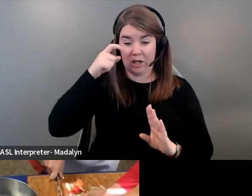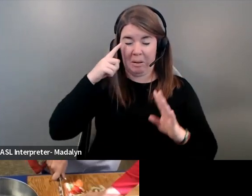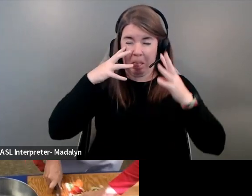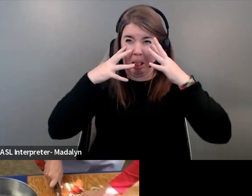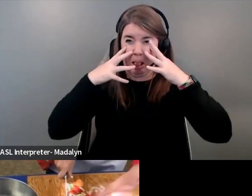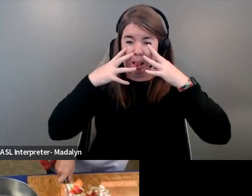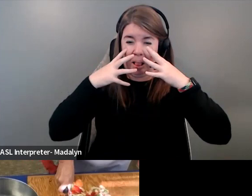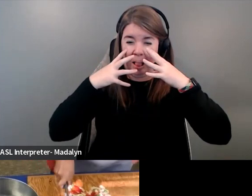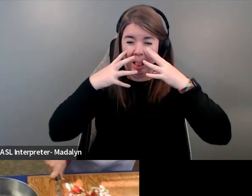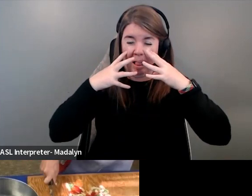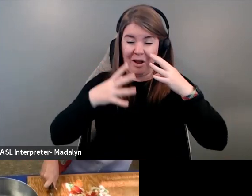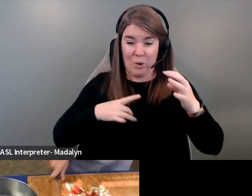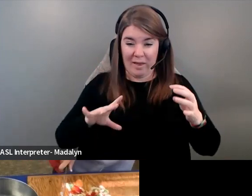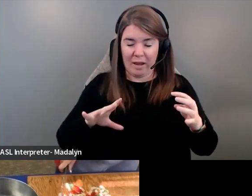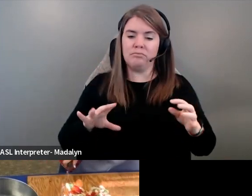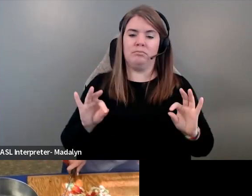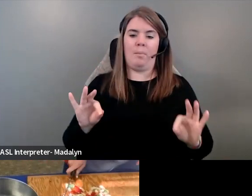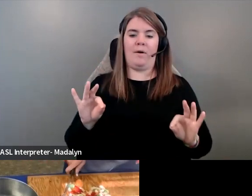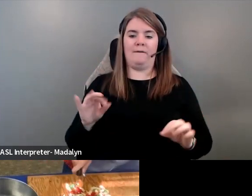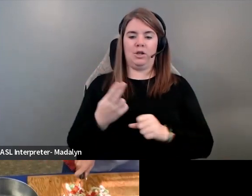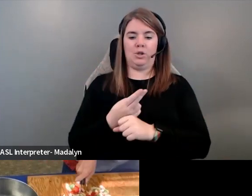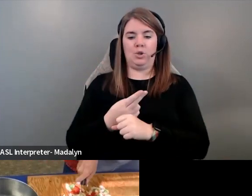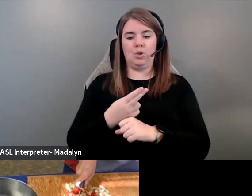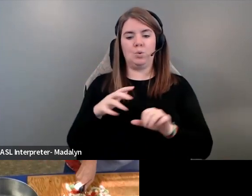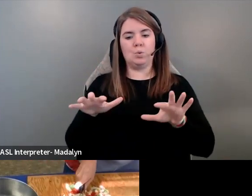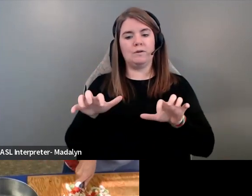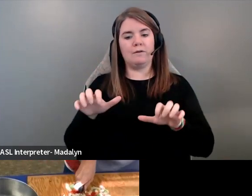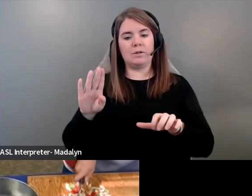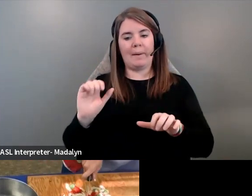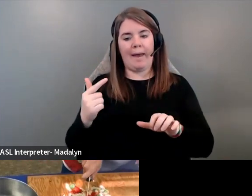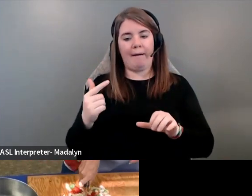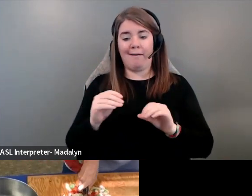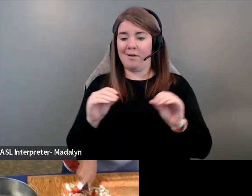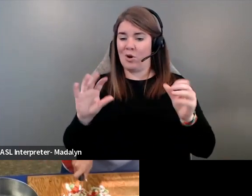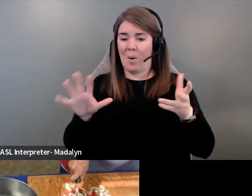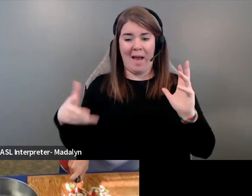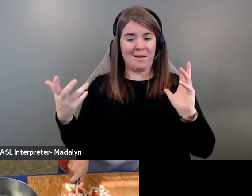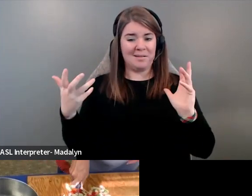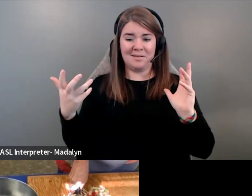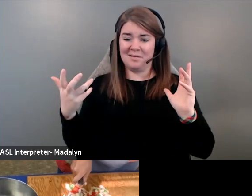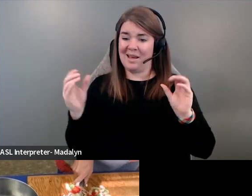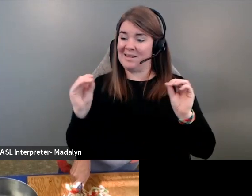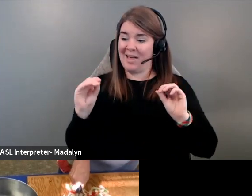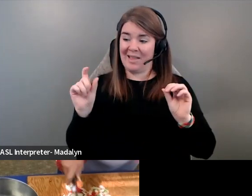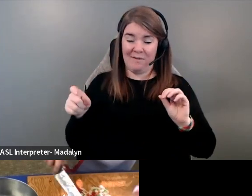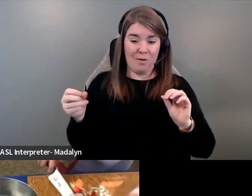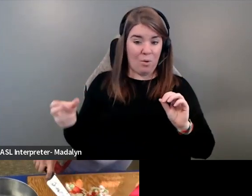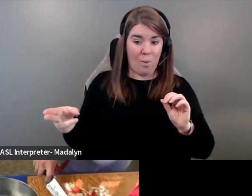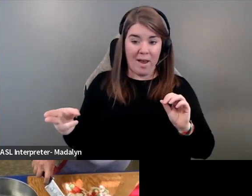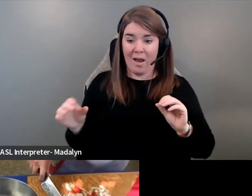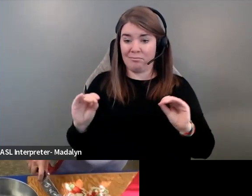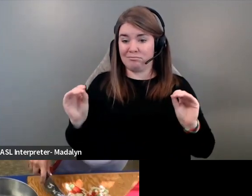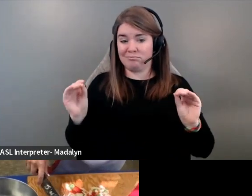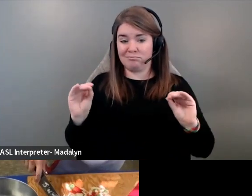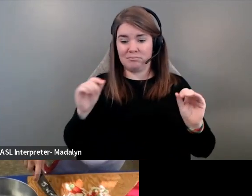and you cry. This is the answer. No mess, nothing to throw away. Actually,